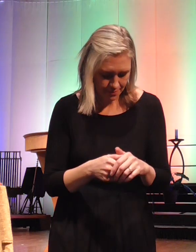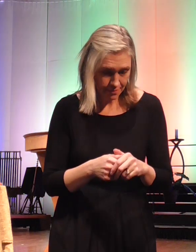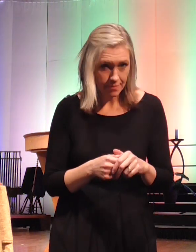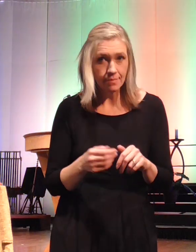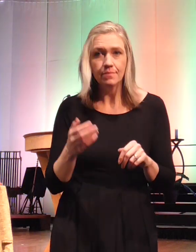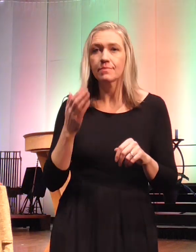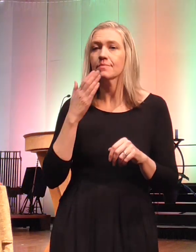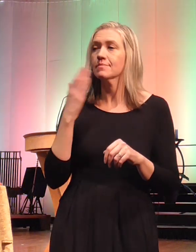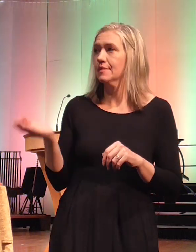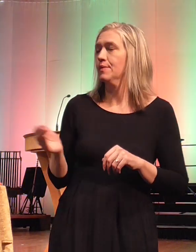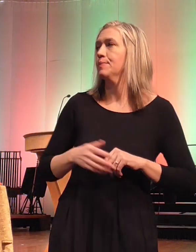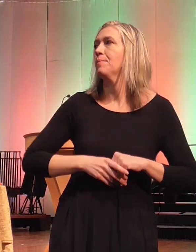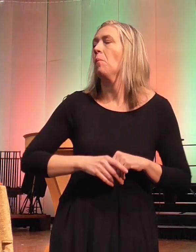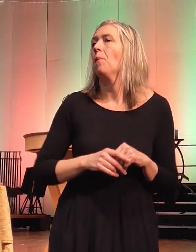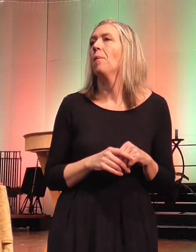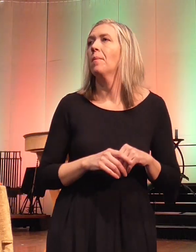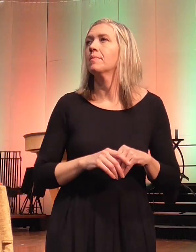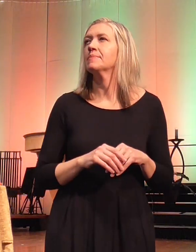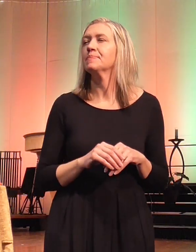Thank you, Jennifer.